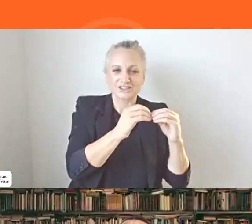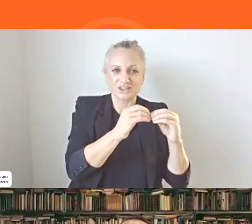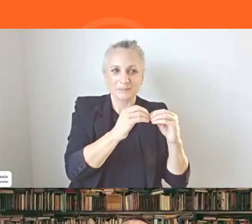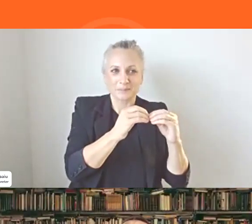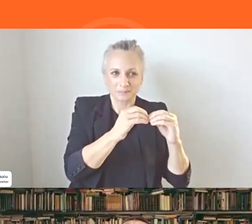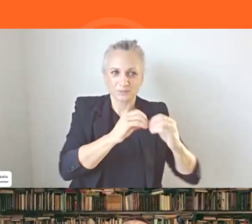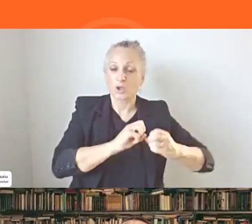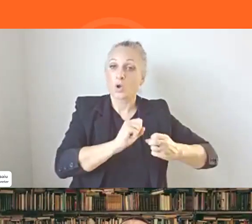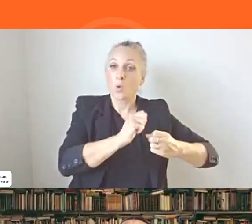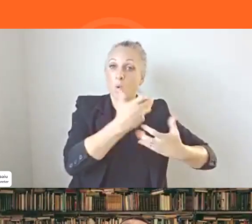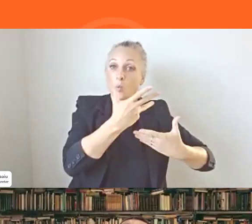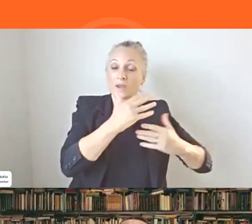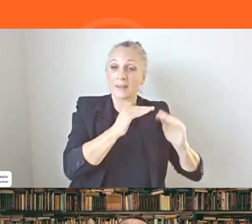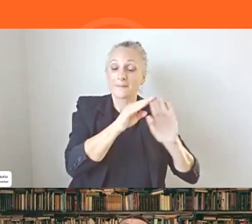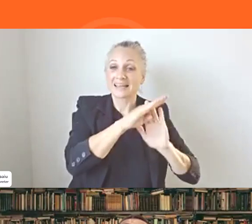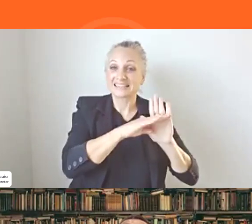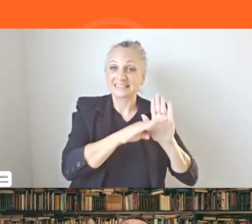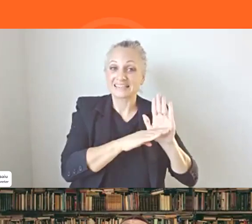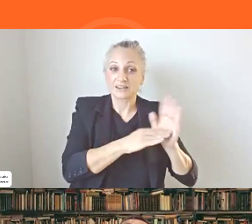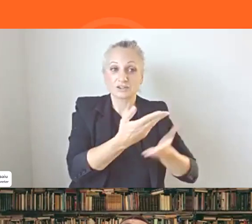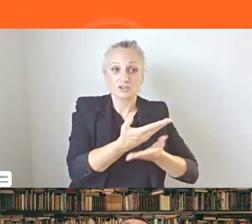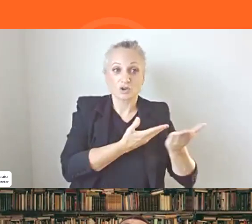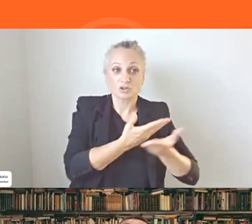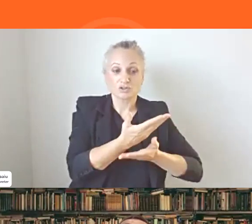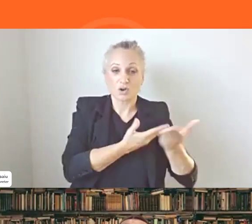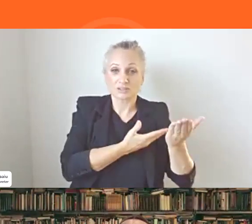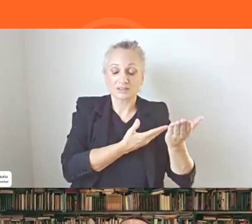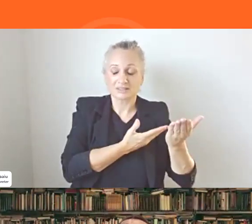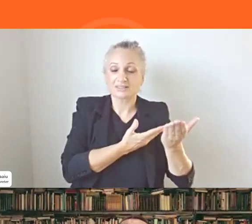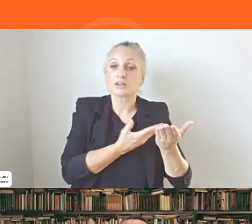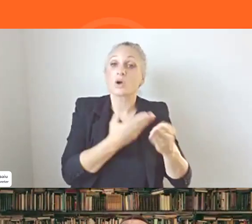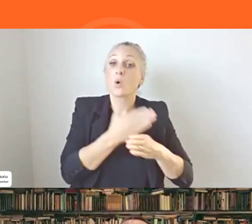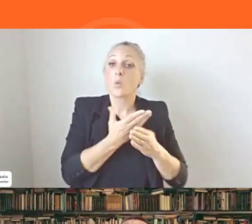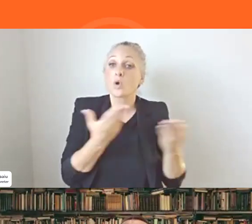Consultant in the Digital Service of the Department of Internal Affairs,